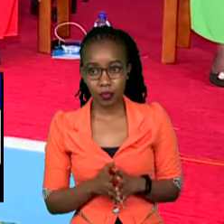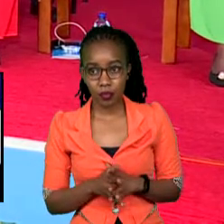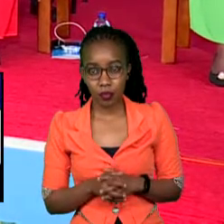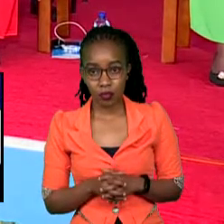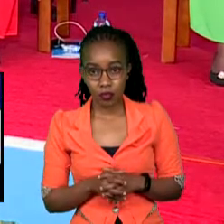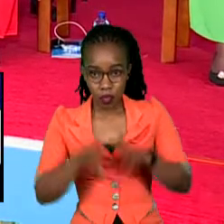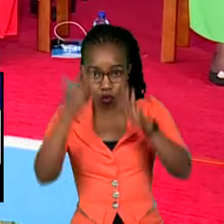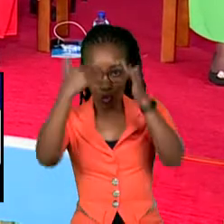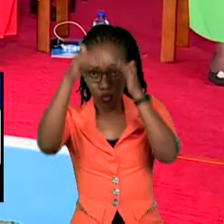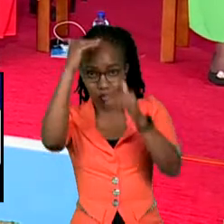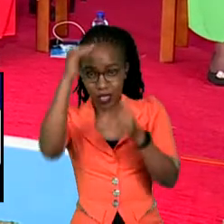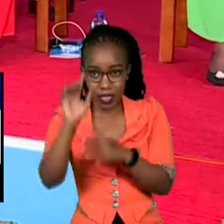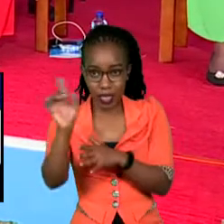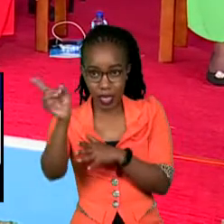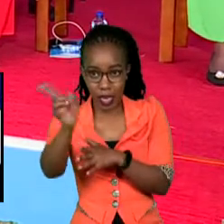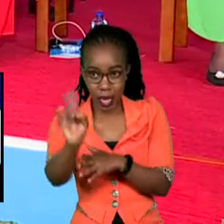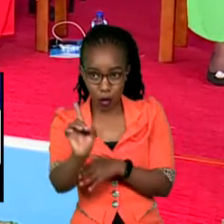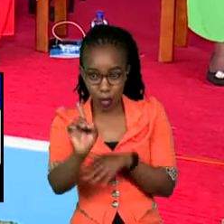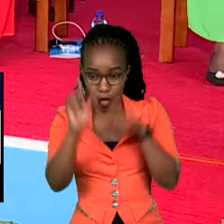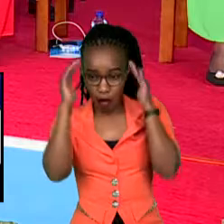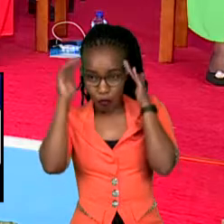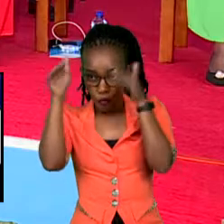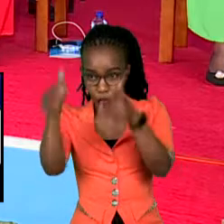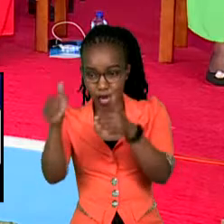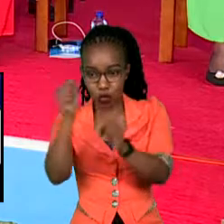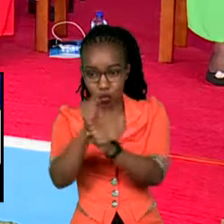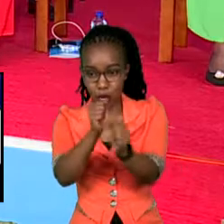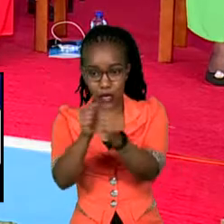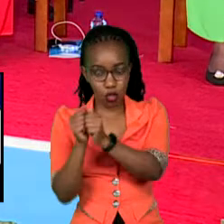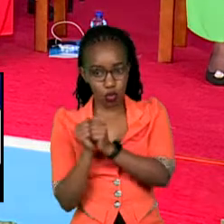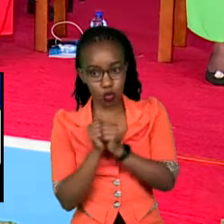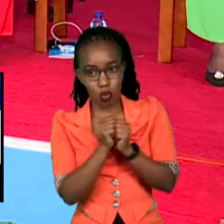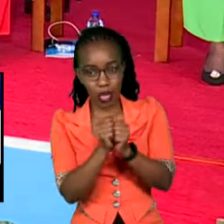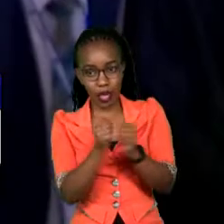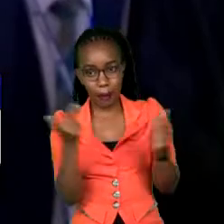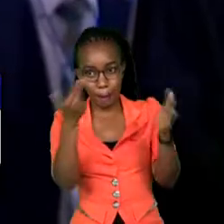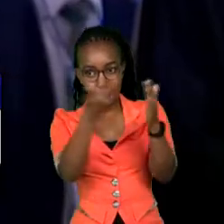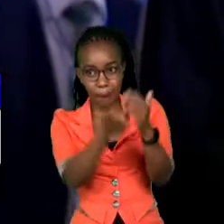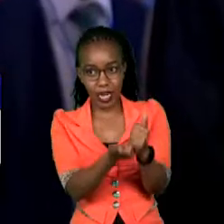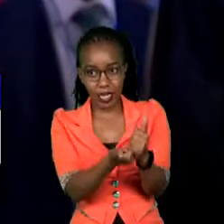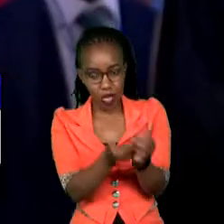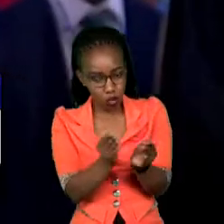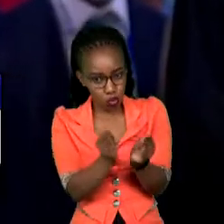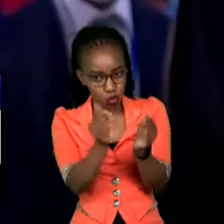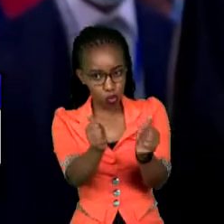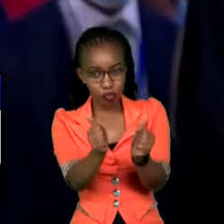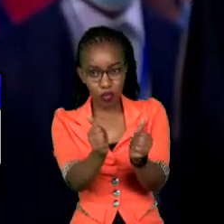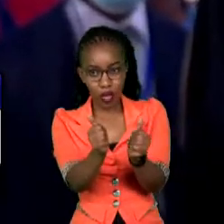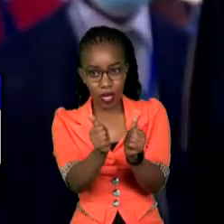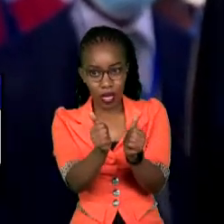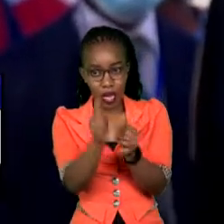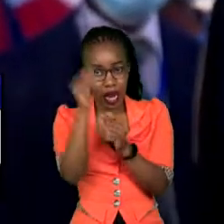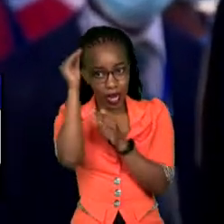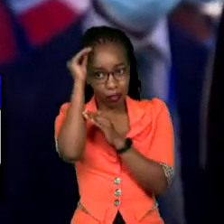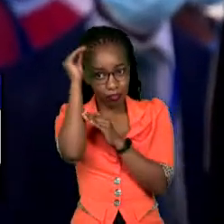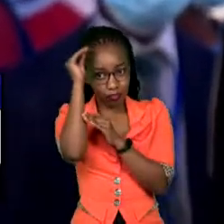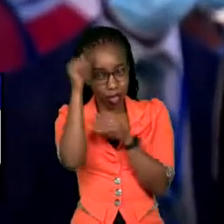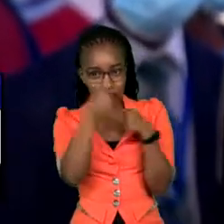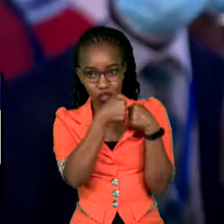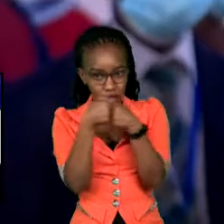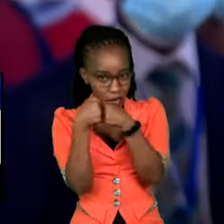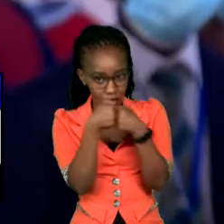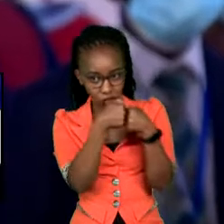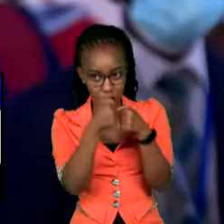The University of Nairobi is focusing on collaboration with strategic partners to tackle learning challenges brought about by the effects